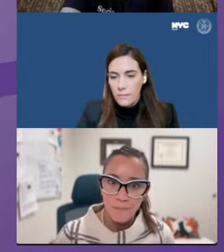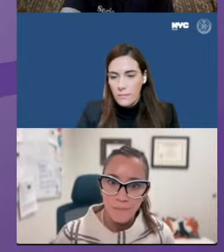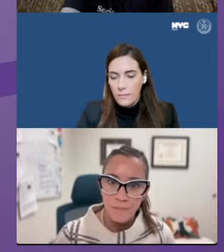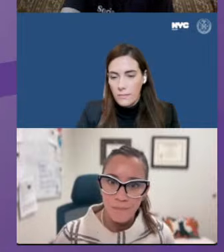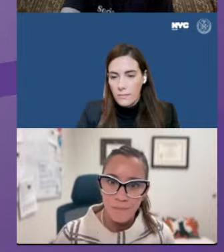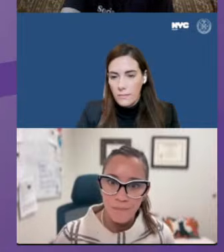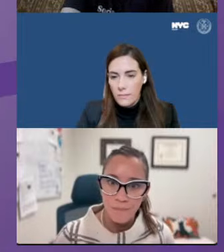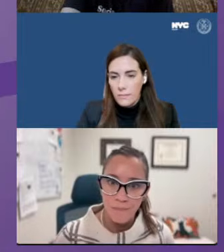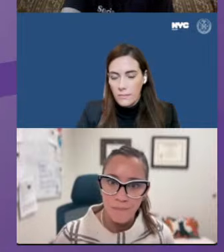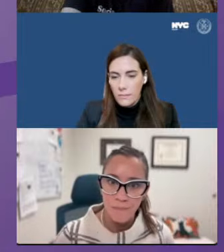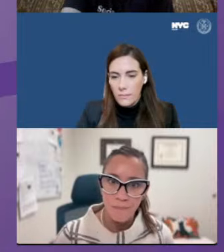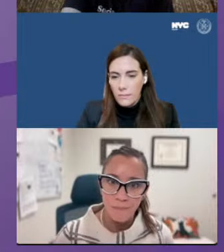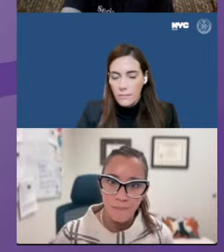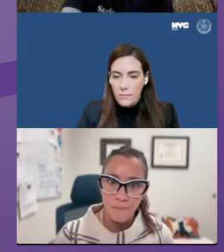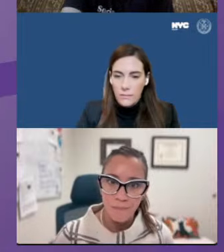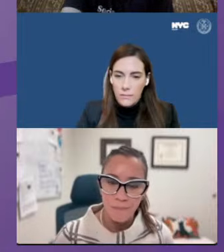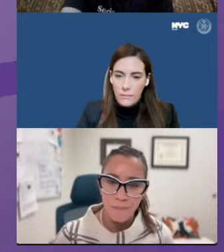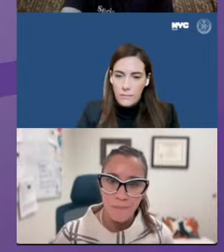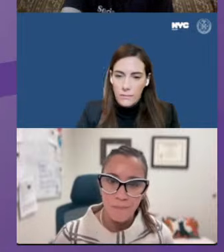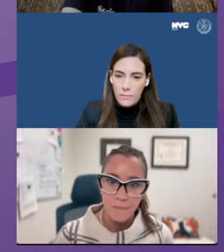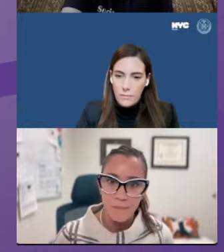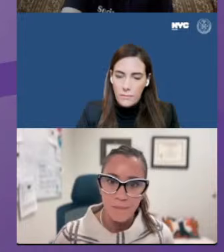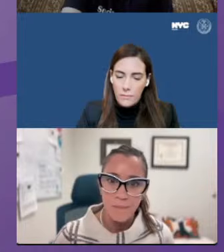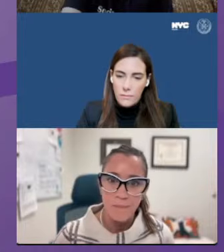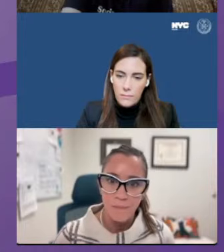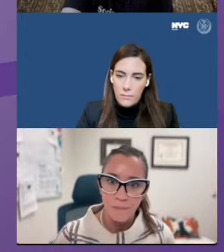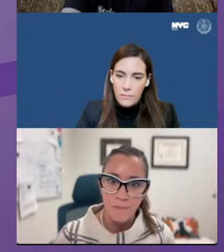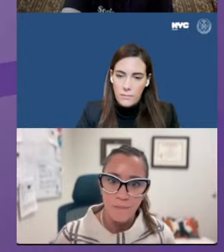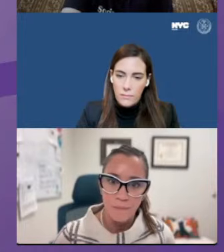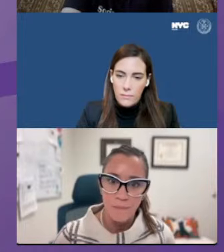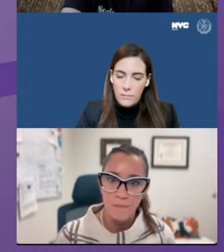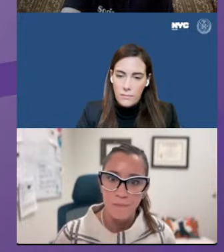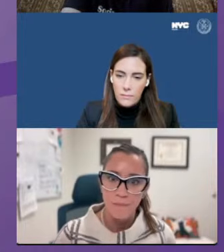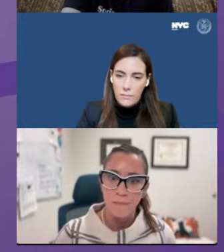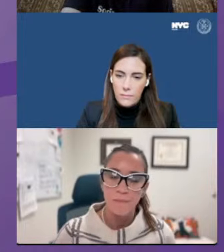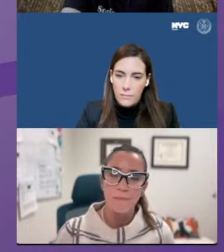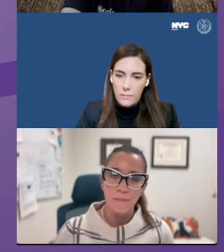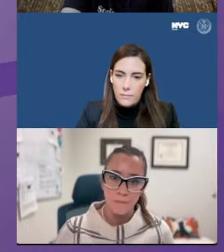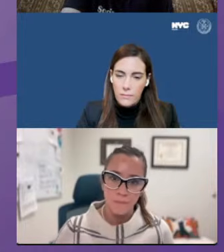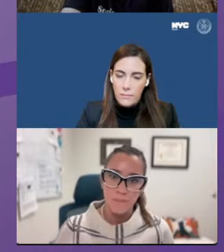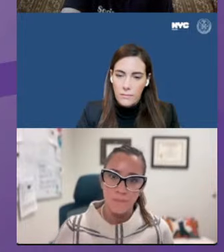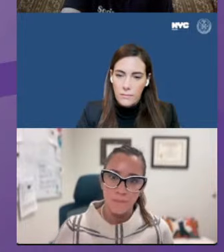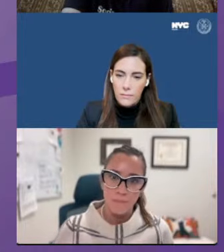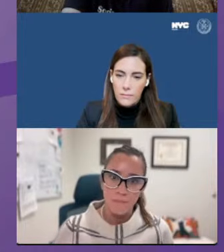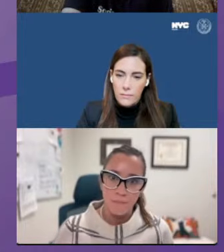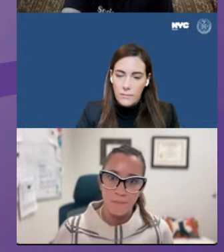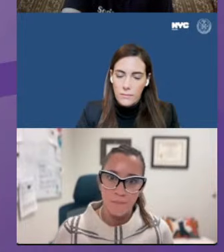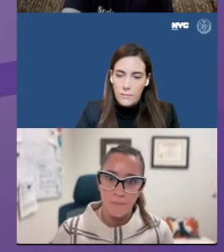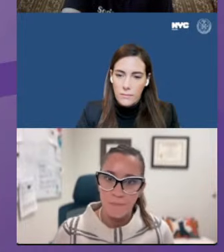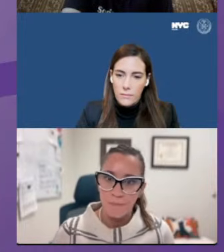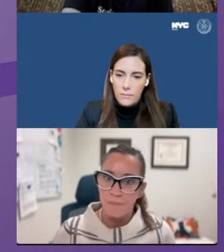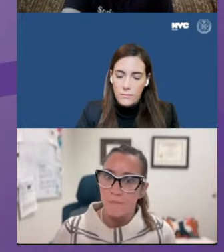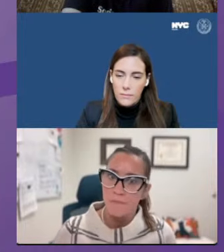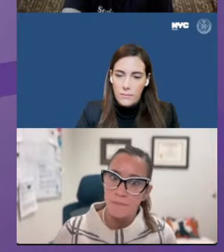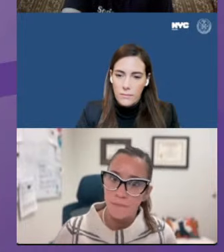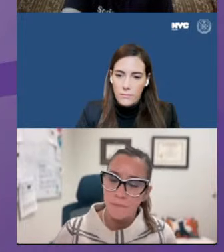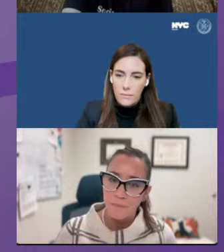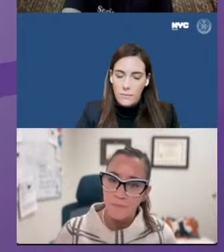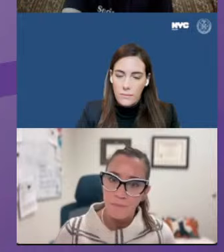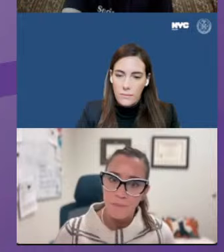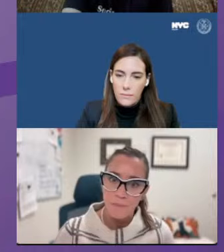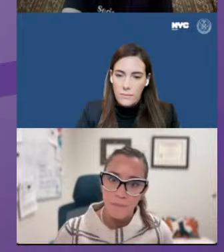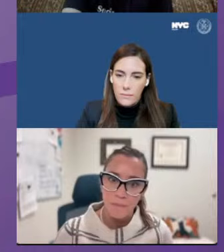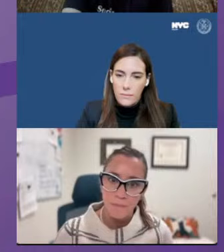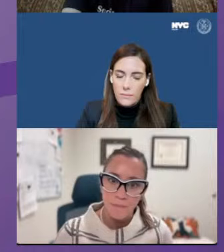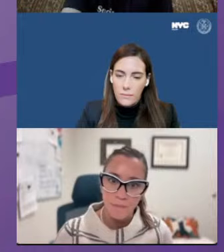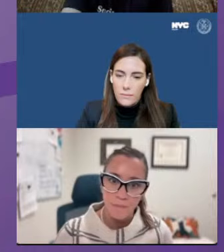that, may be stimulating an immune response, even if it's not actively replicating, maybe generating proteins that cause